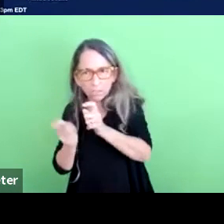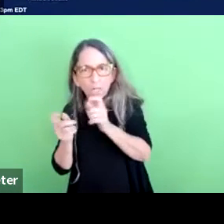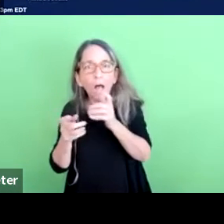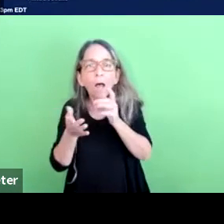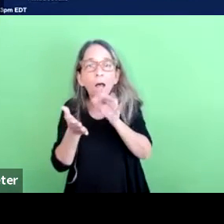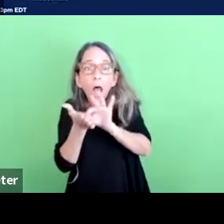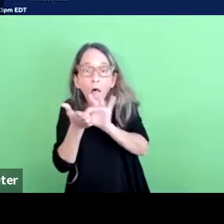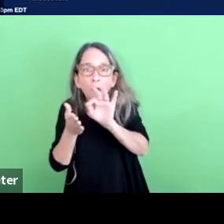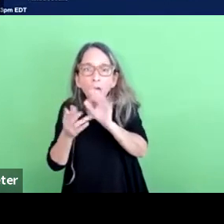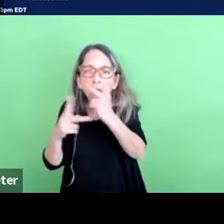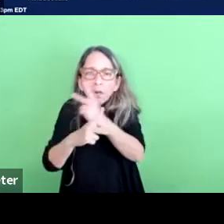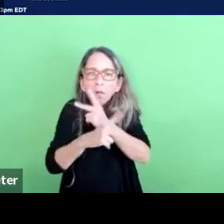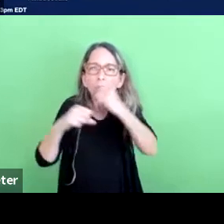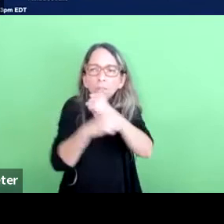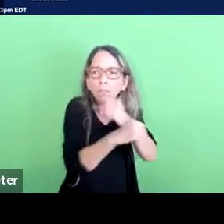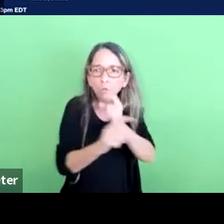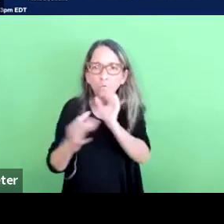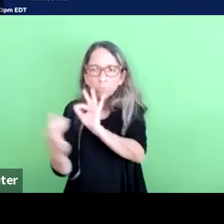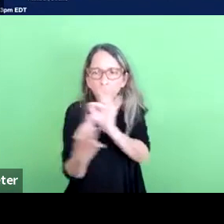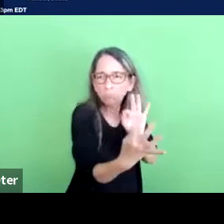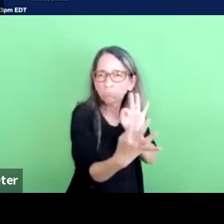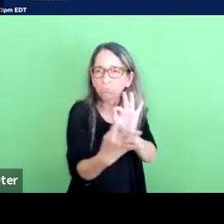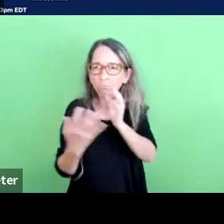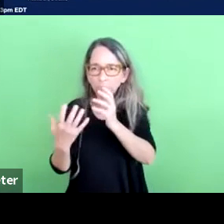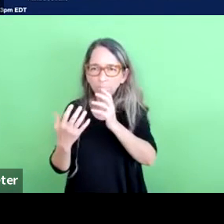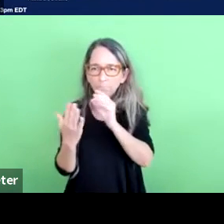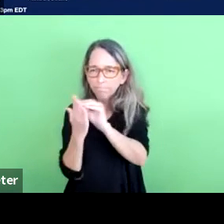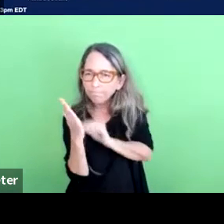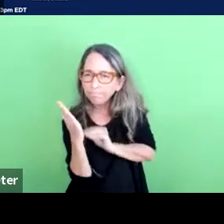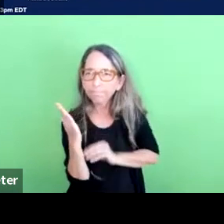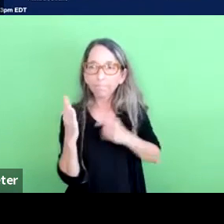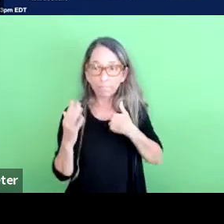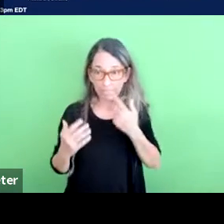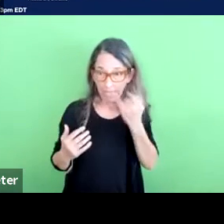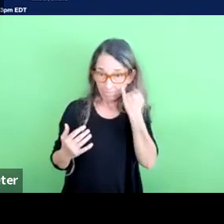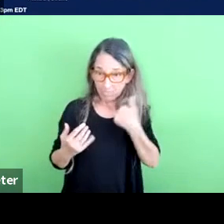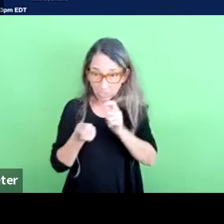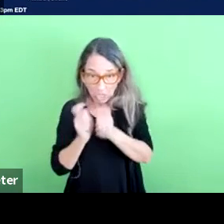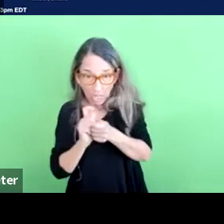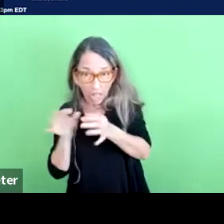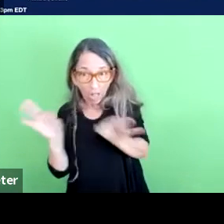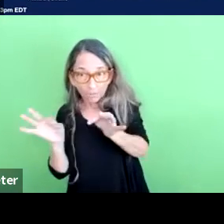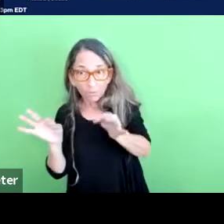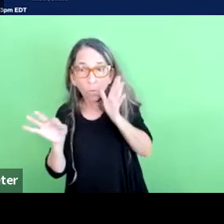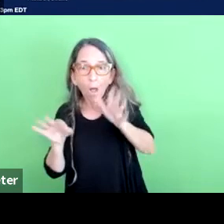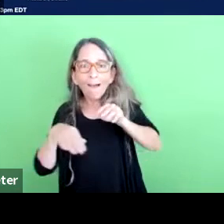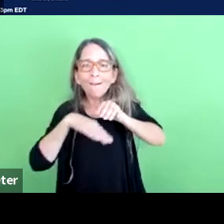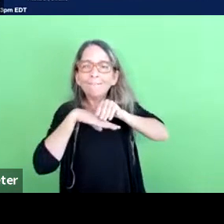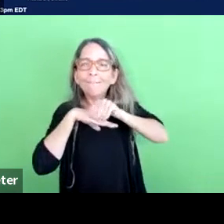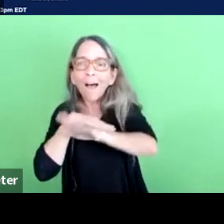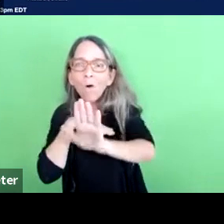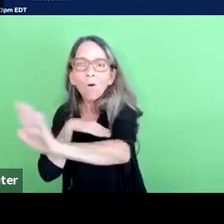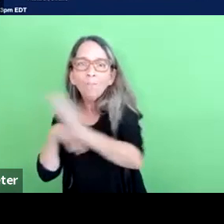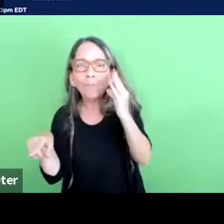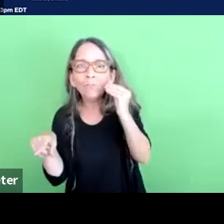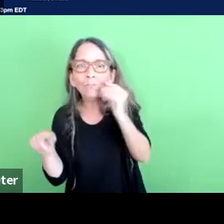types of changes in the captions might influence their experiences there. And then the second part of it, like Erik was saying, the